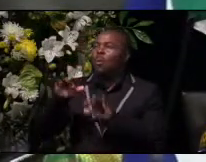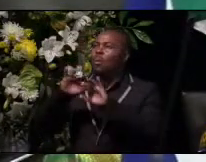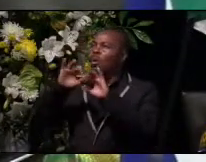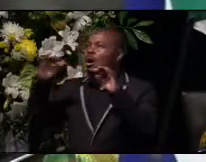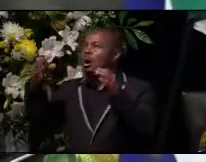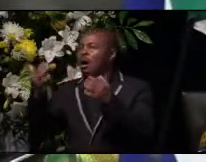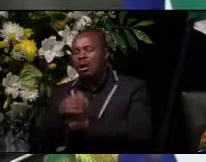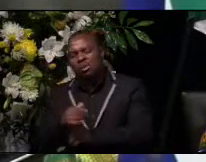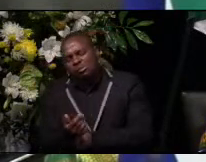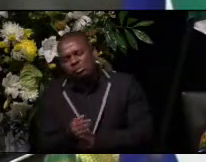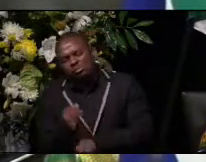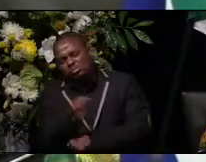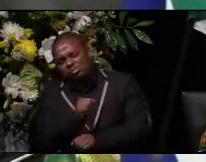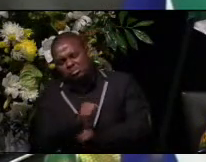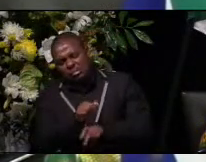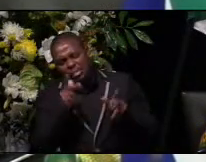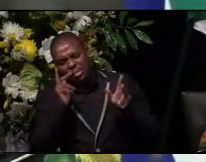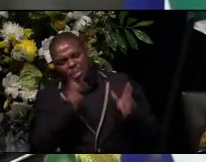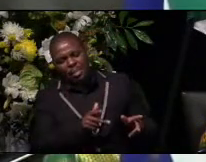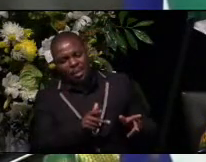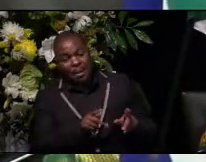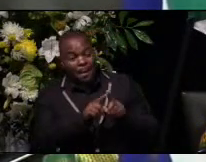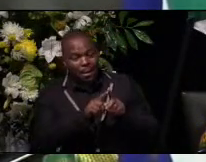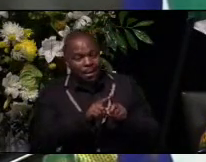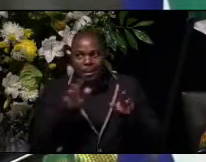being a paragon of virtue